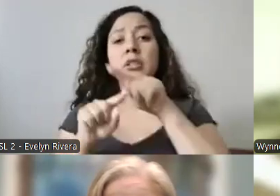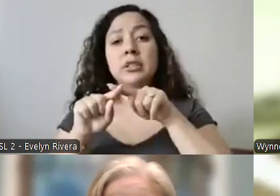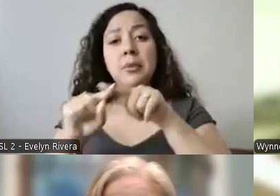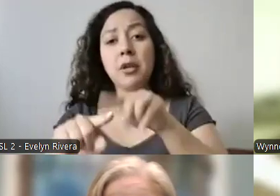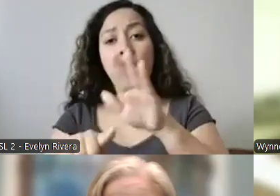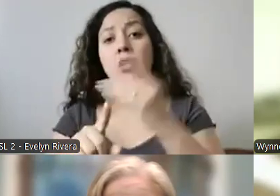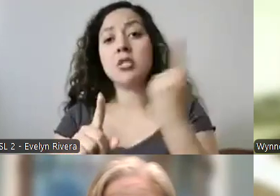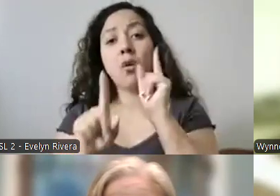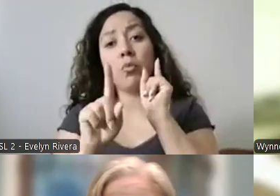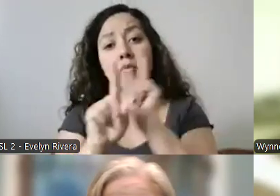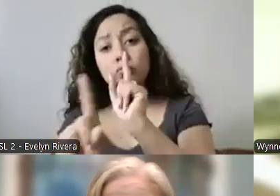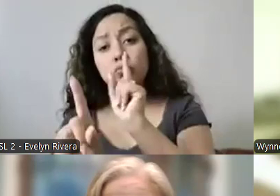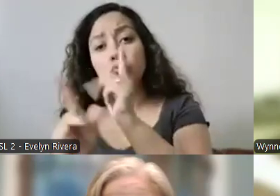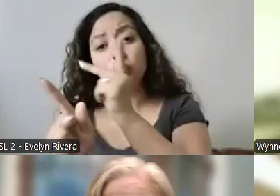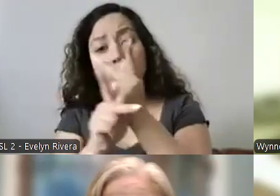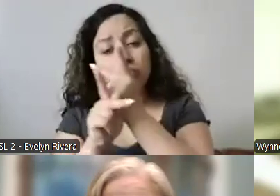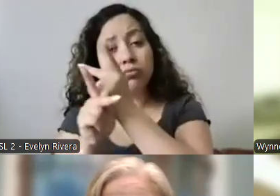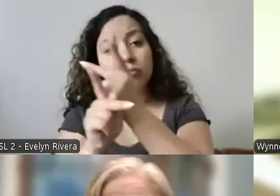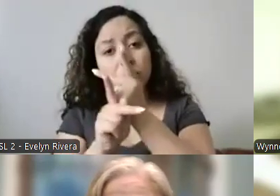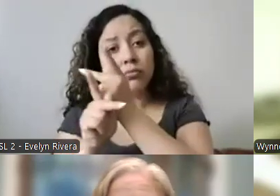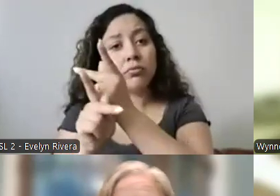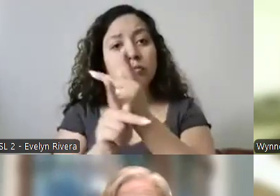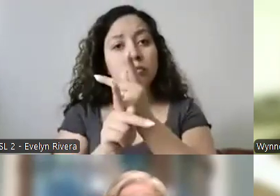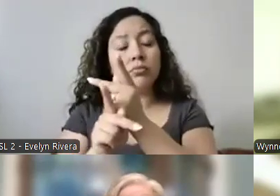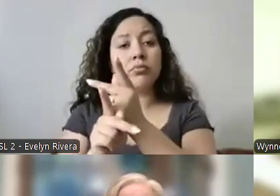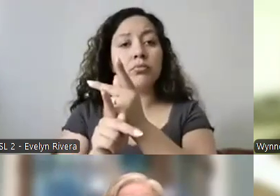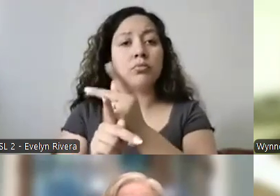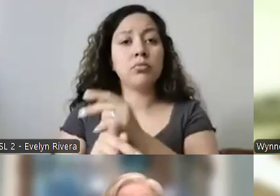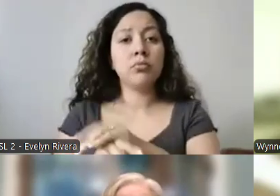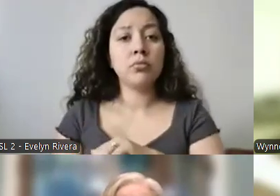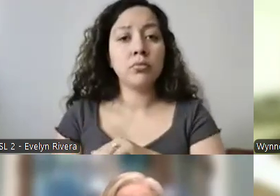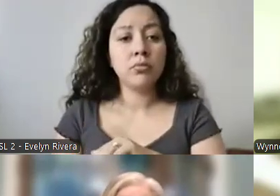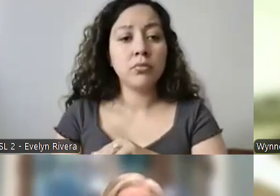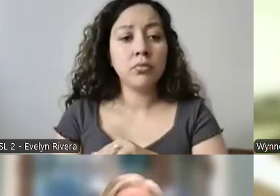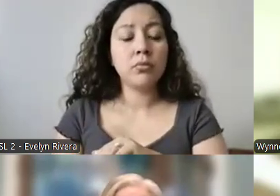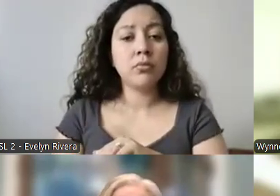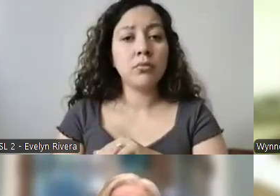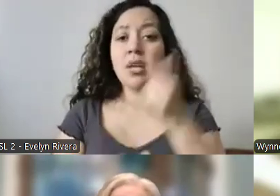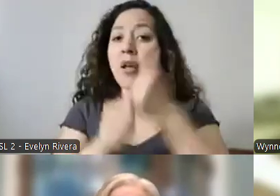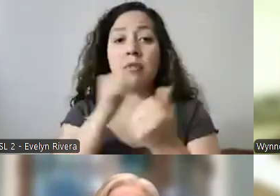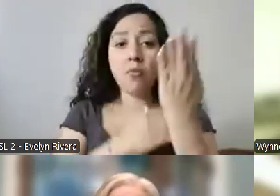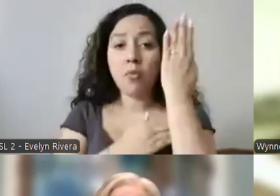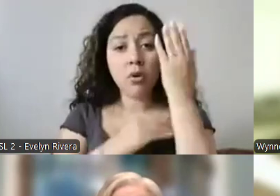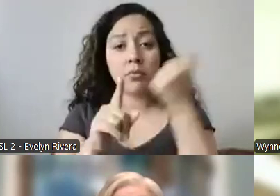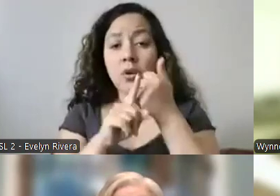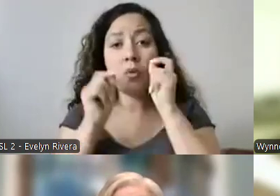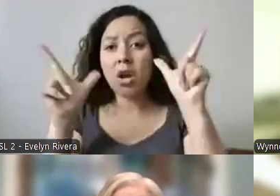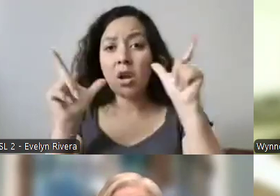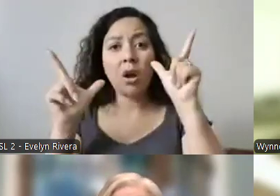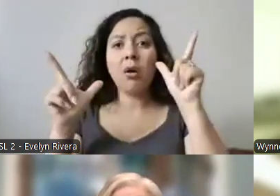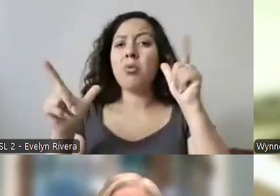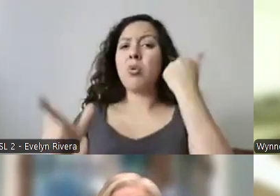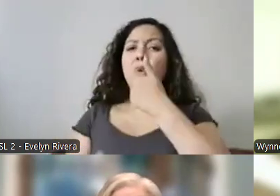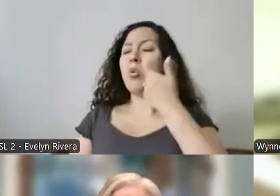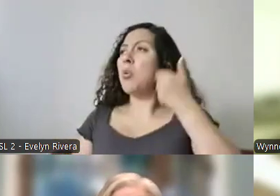someone to take care of him. We didn't know who he was. Every morning he would wake up and say, "Who am I? What am